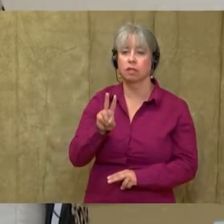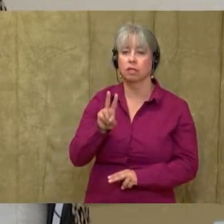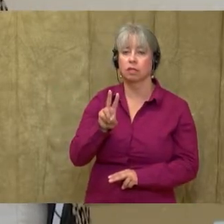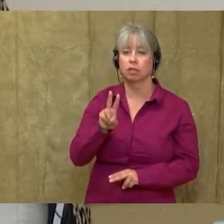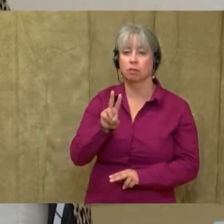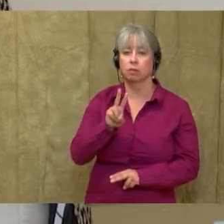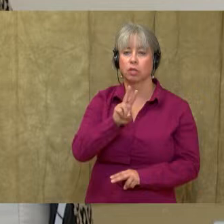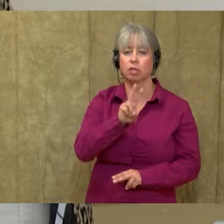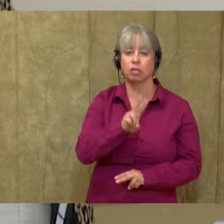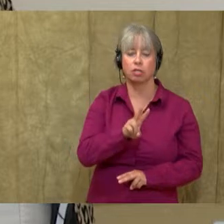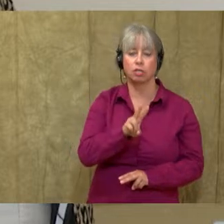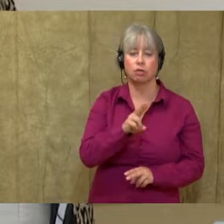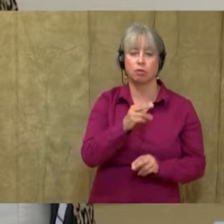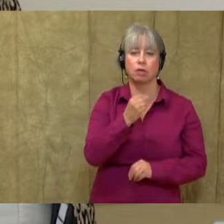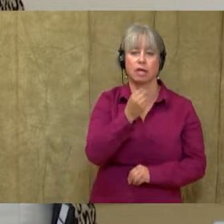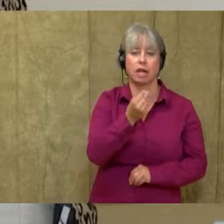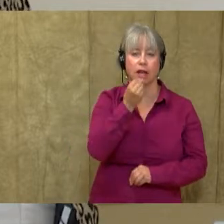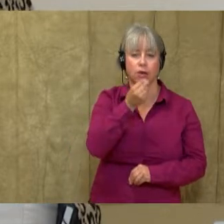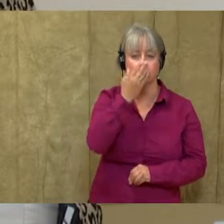front here.